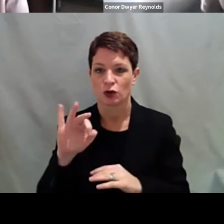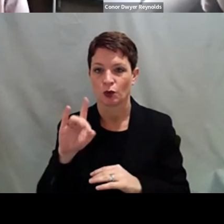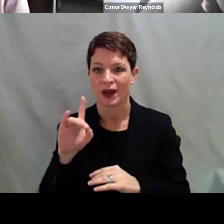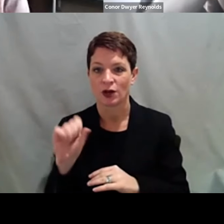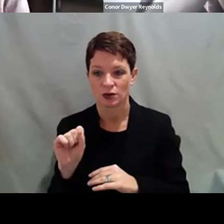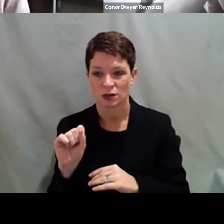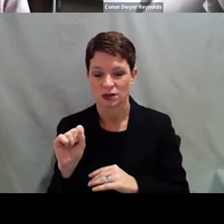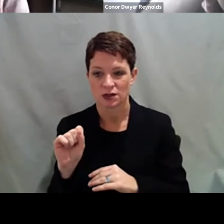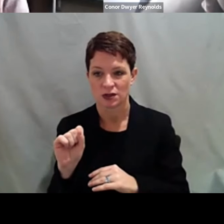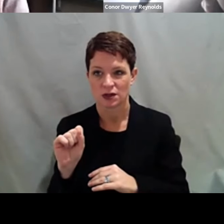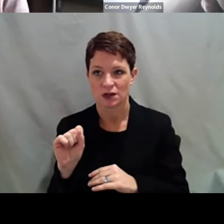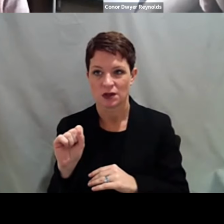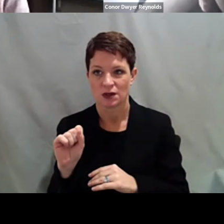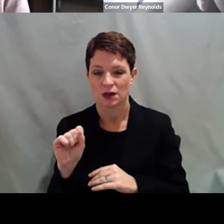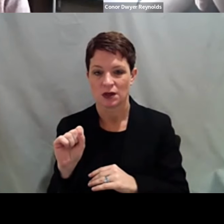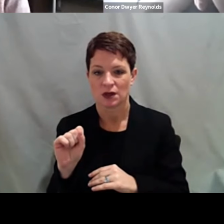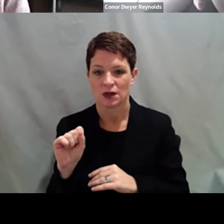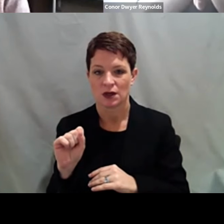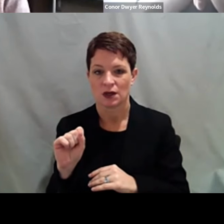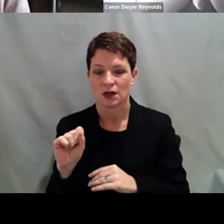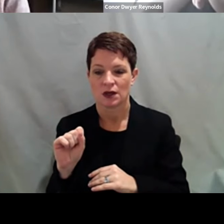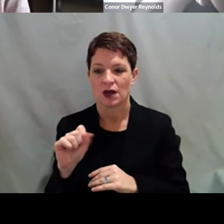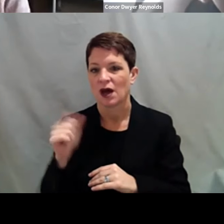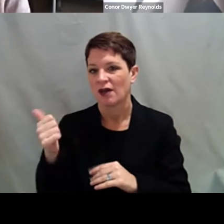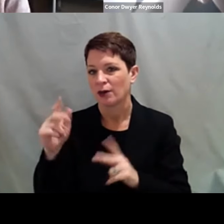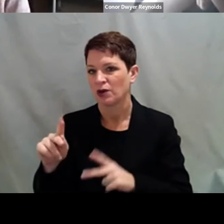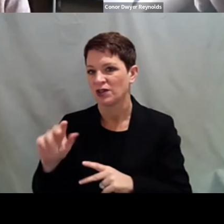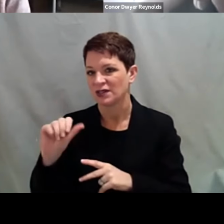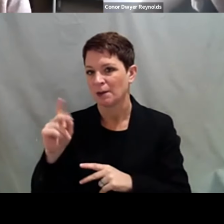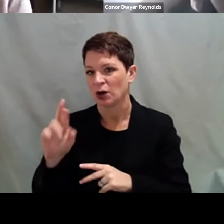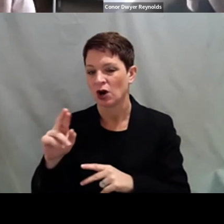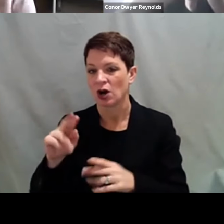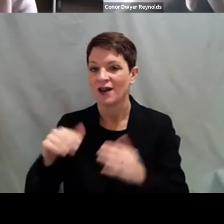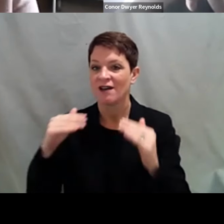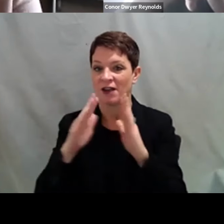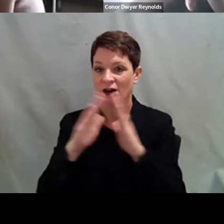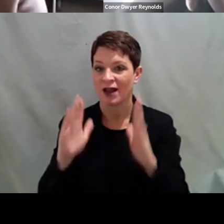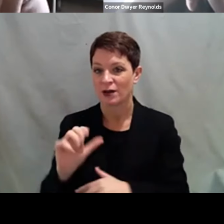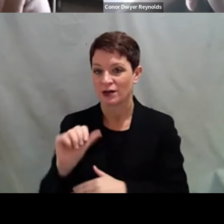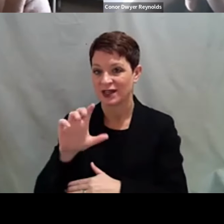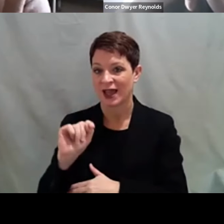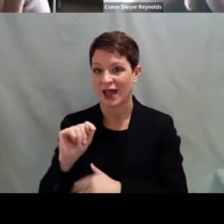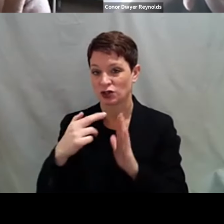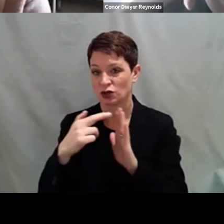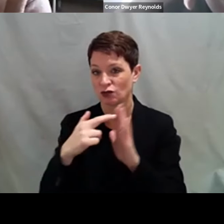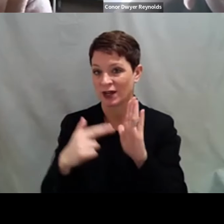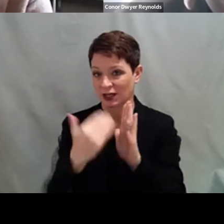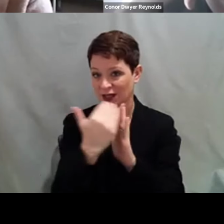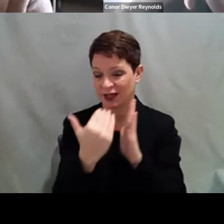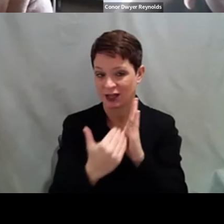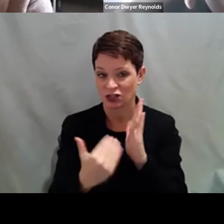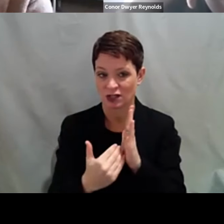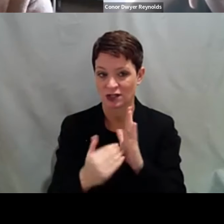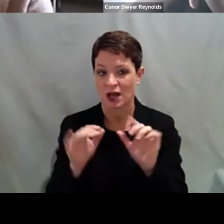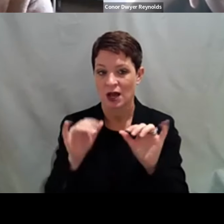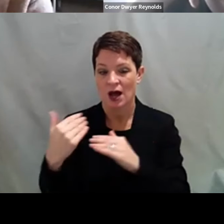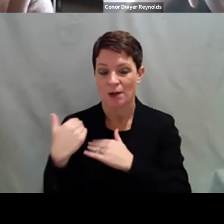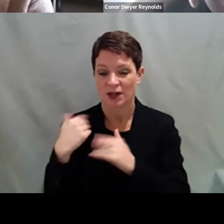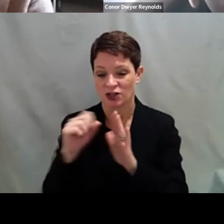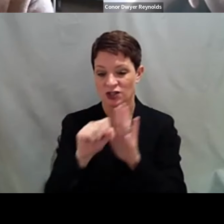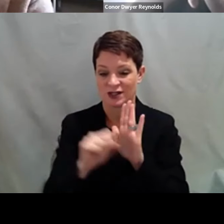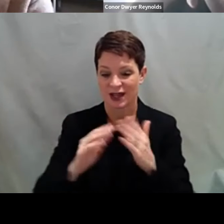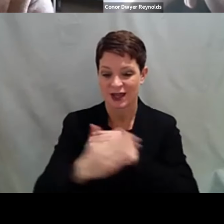M. McGar writes, Fair Housing Act regulations include the obligation of state, county, and